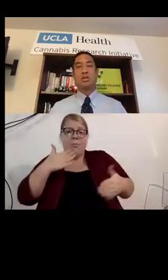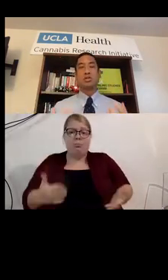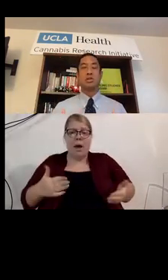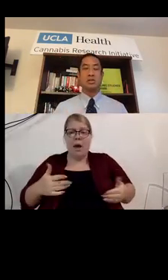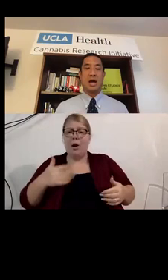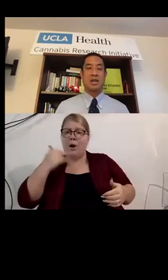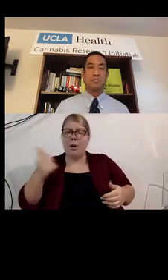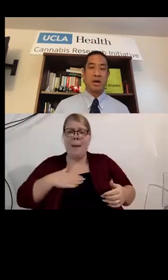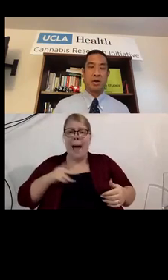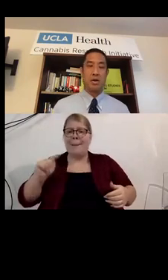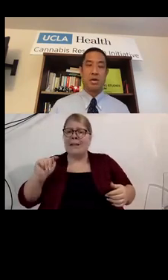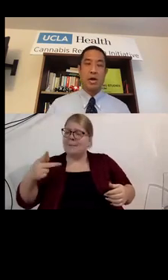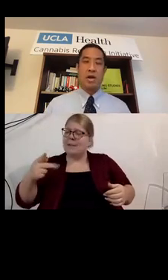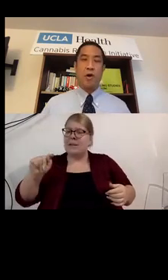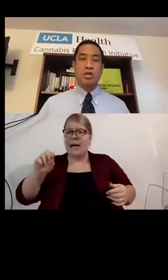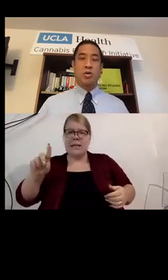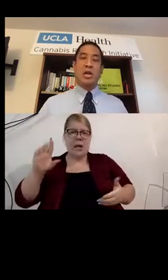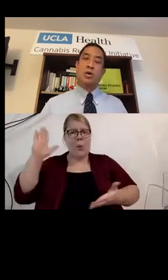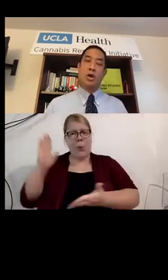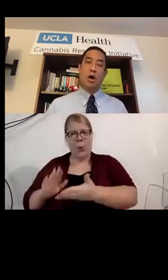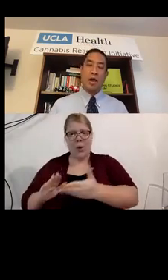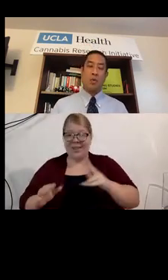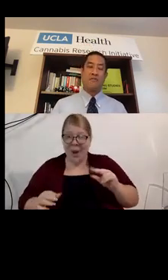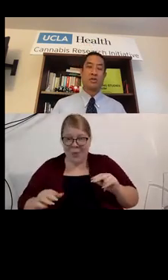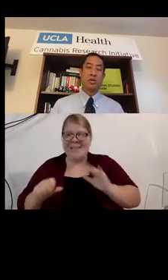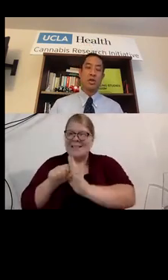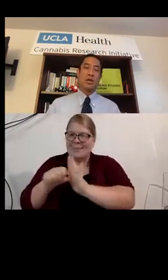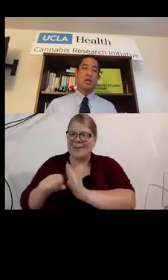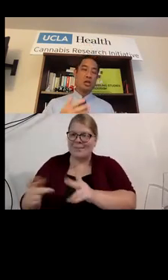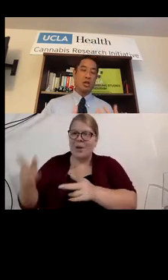your condition does not get better. And unfortunately, we do know that when